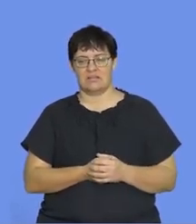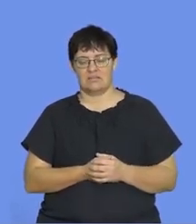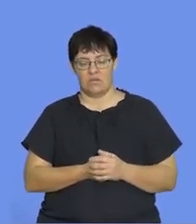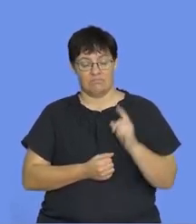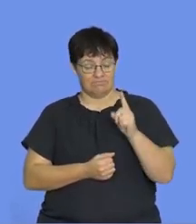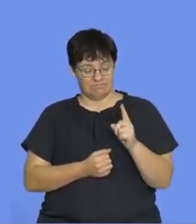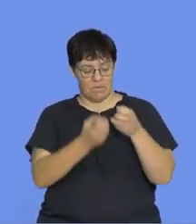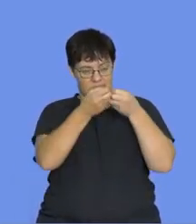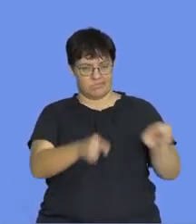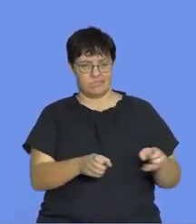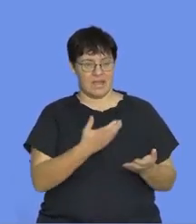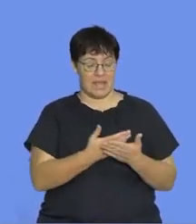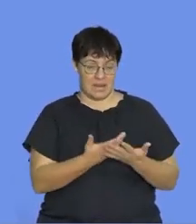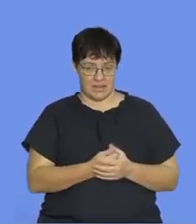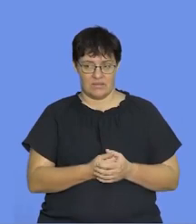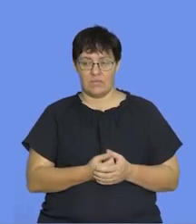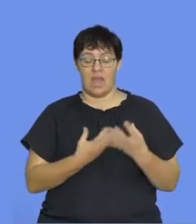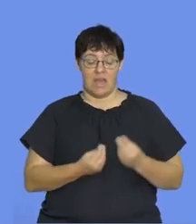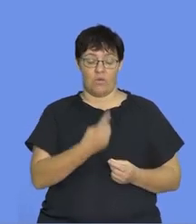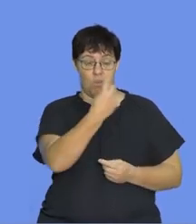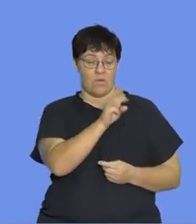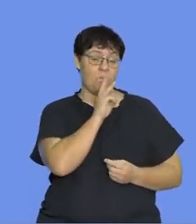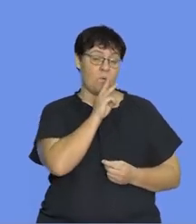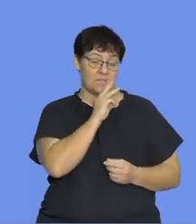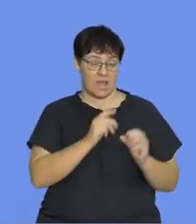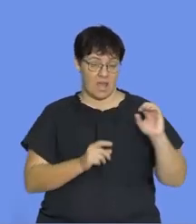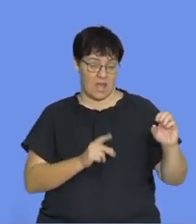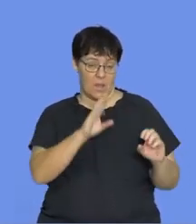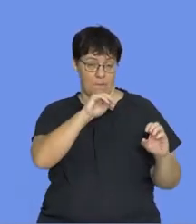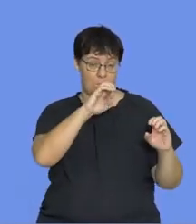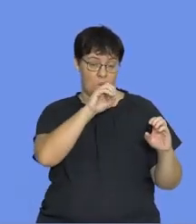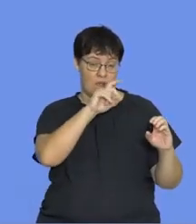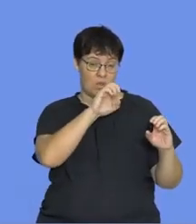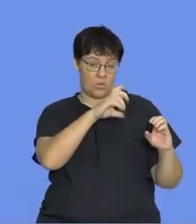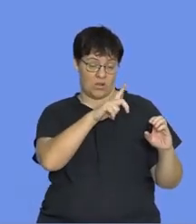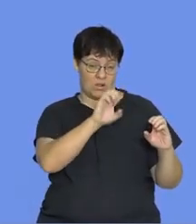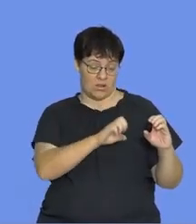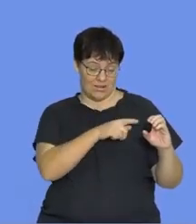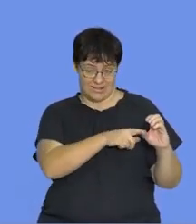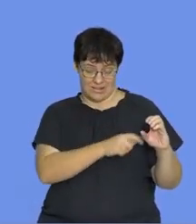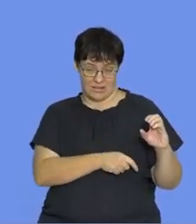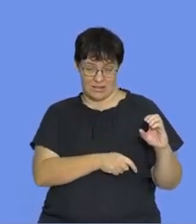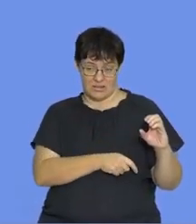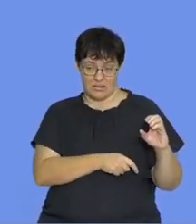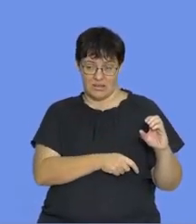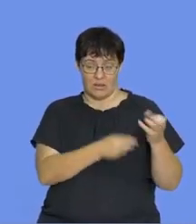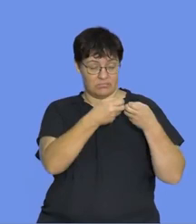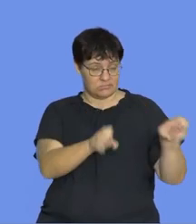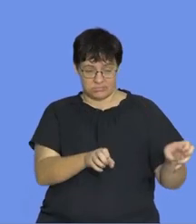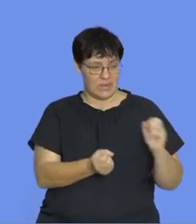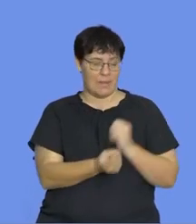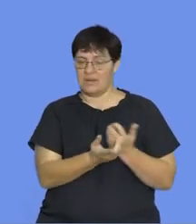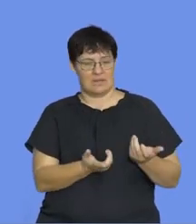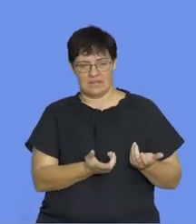this case, if we've got one water molecule, obviously you can see that the breaking down does not take place. We need a